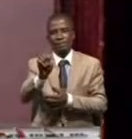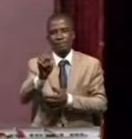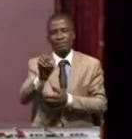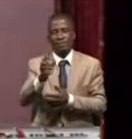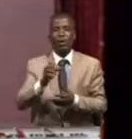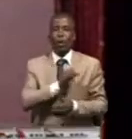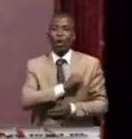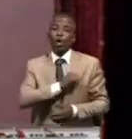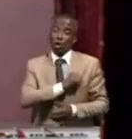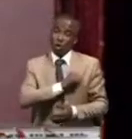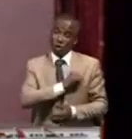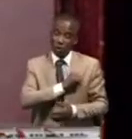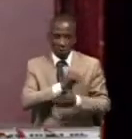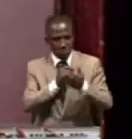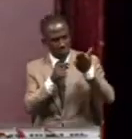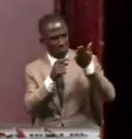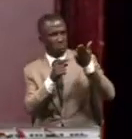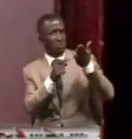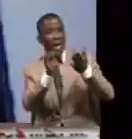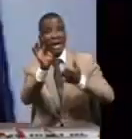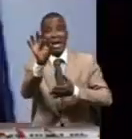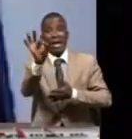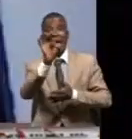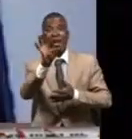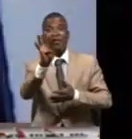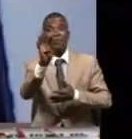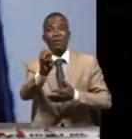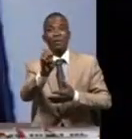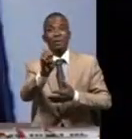940, sorry. Is that correct?